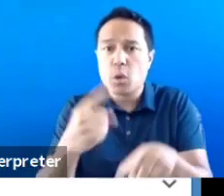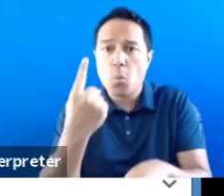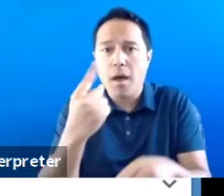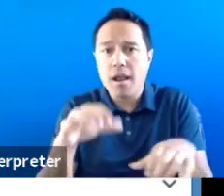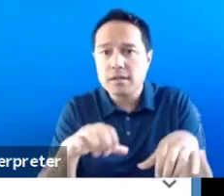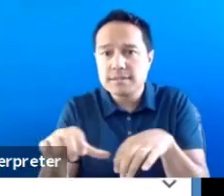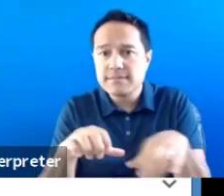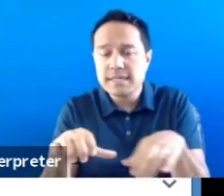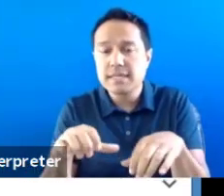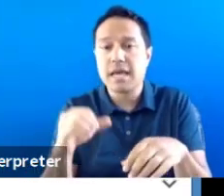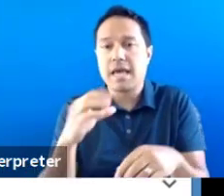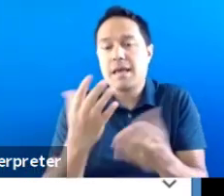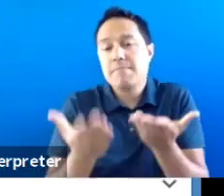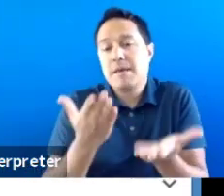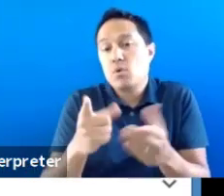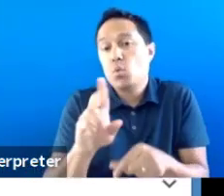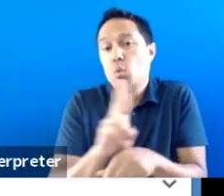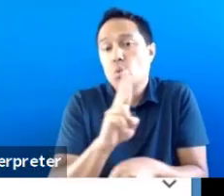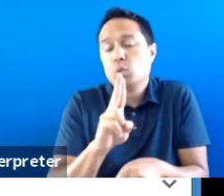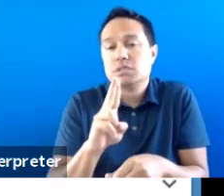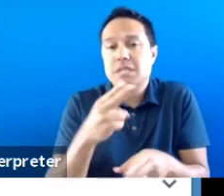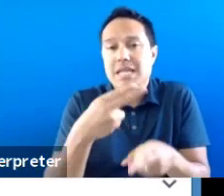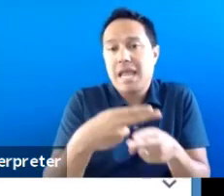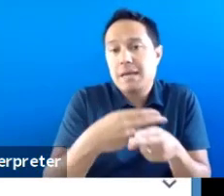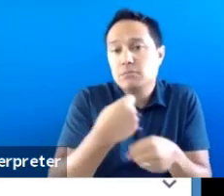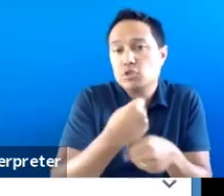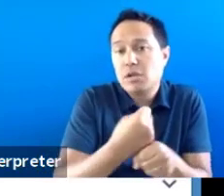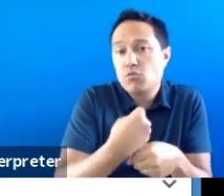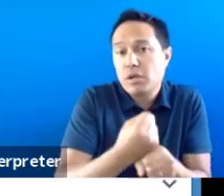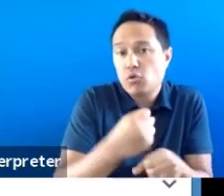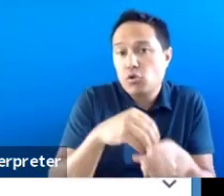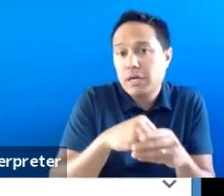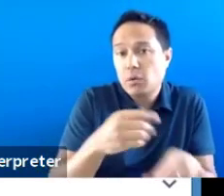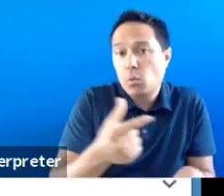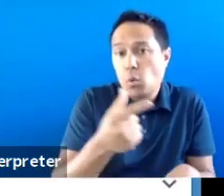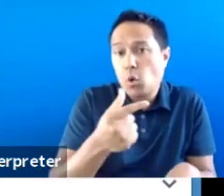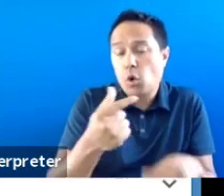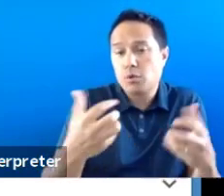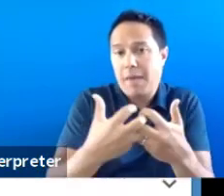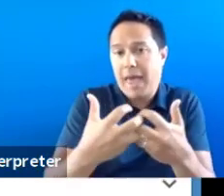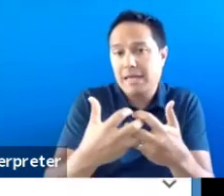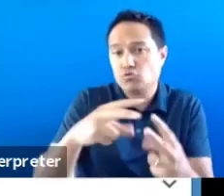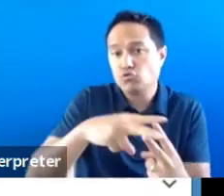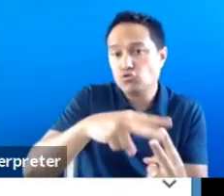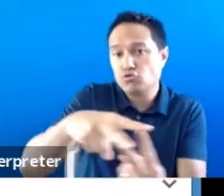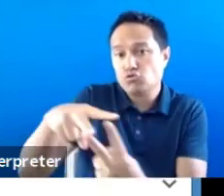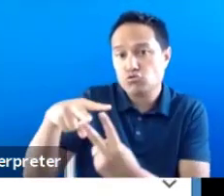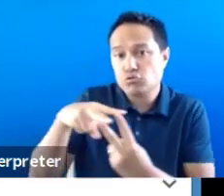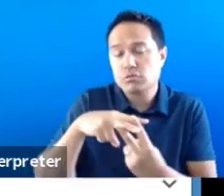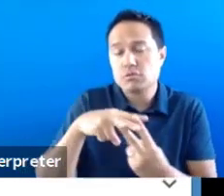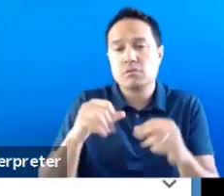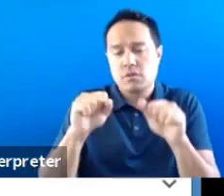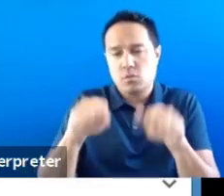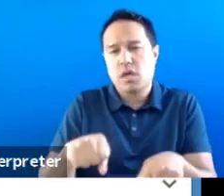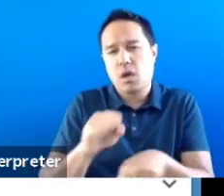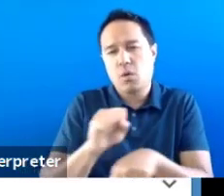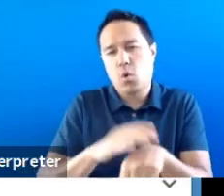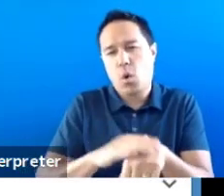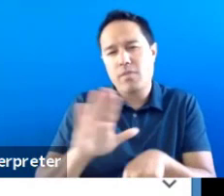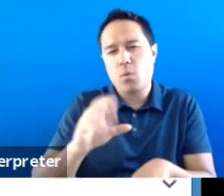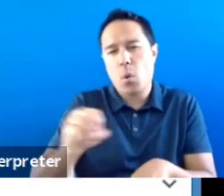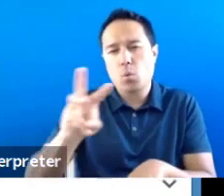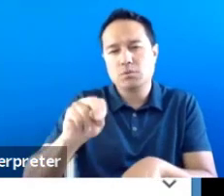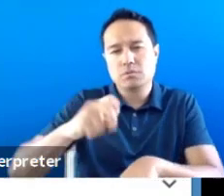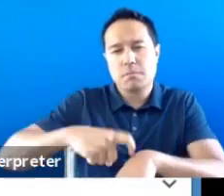and match them up for different activities. And with doing that, they could work on it at their own pace, but maybe set a deadline